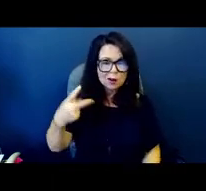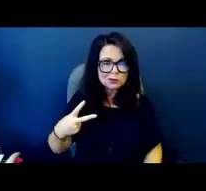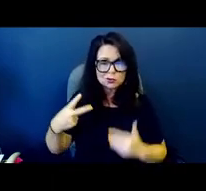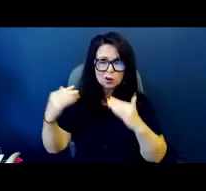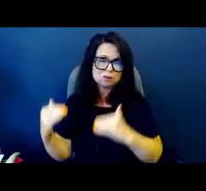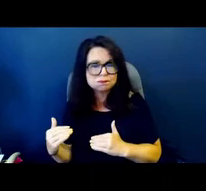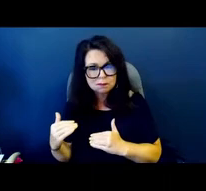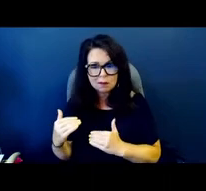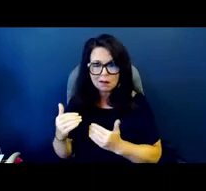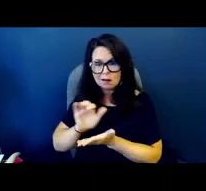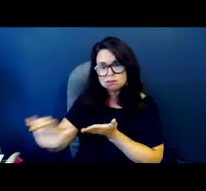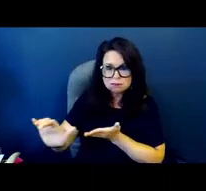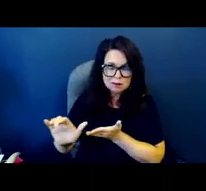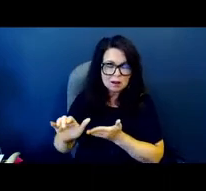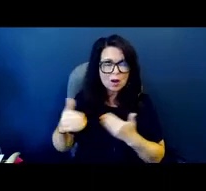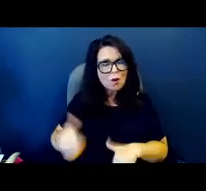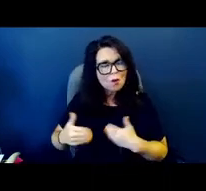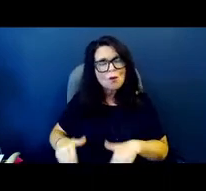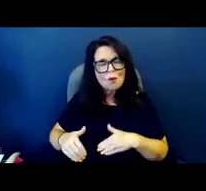tougher time